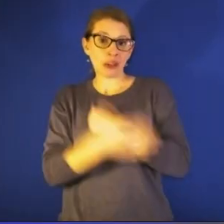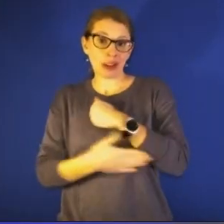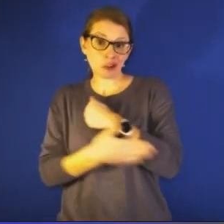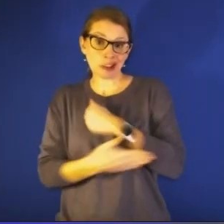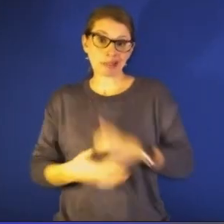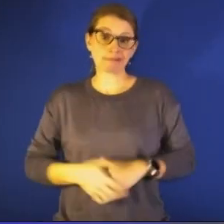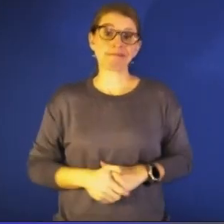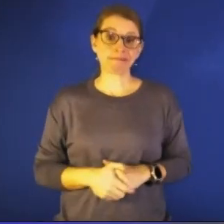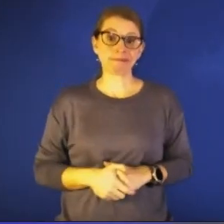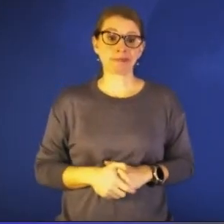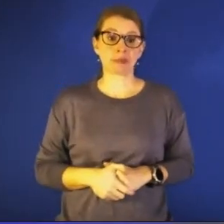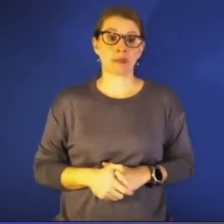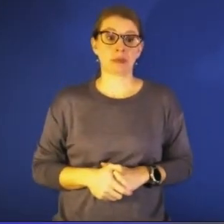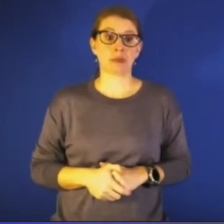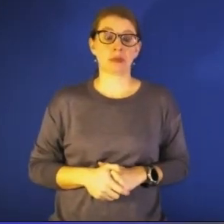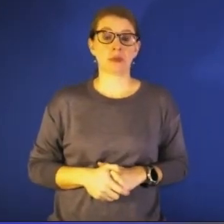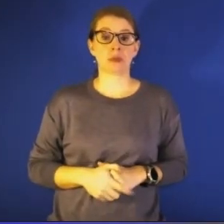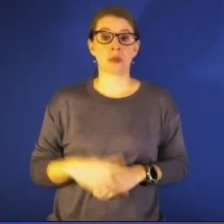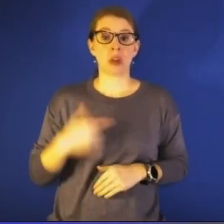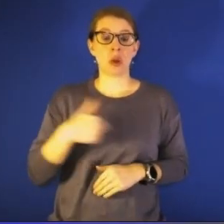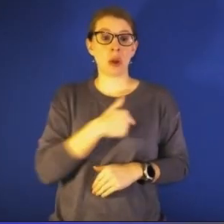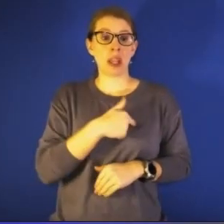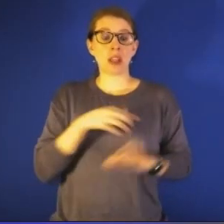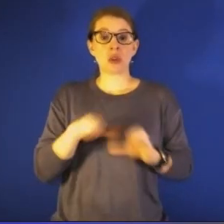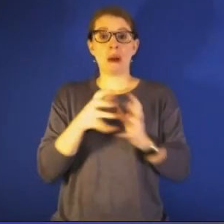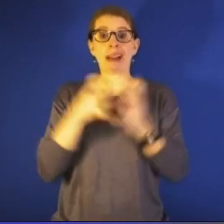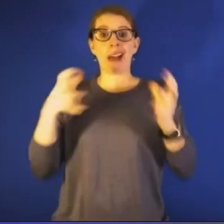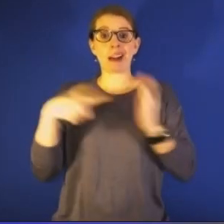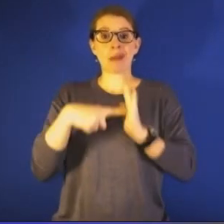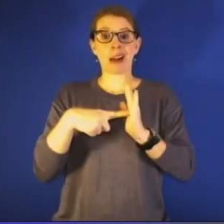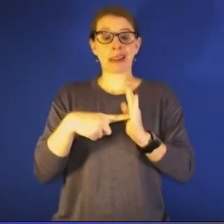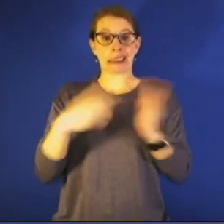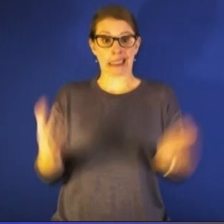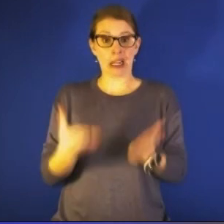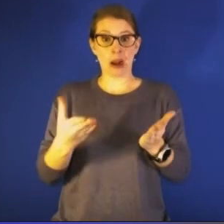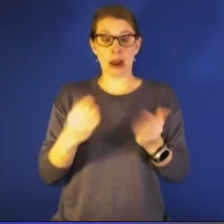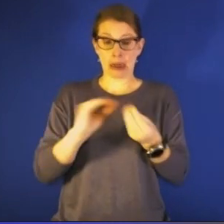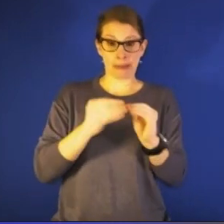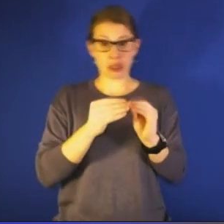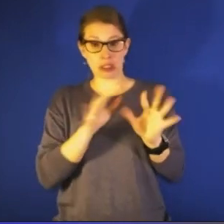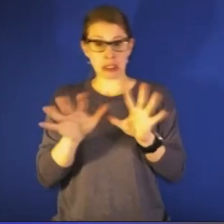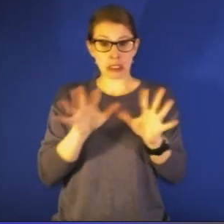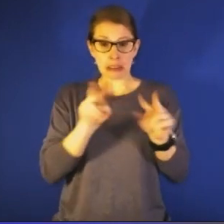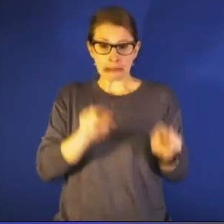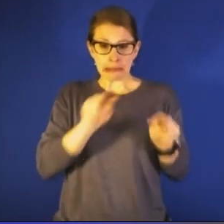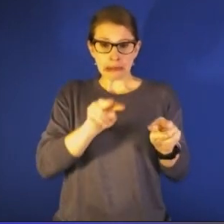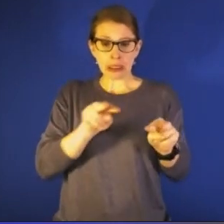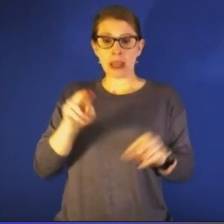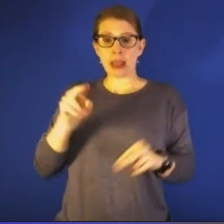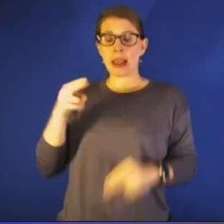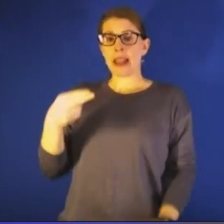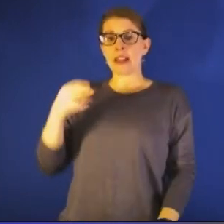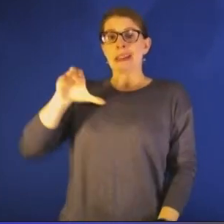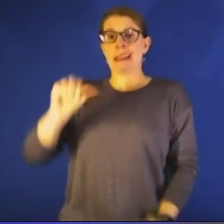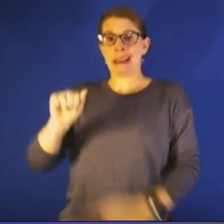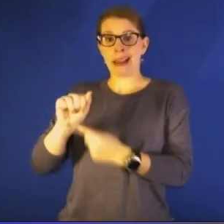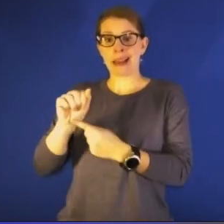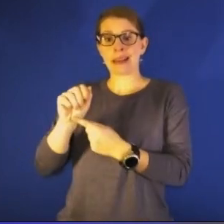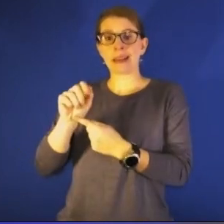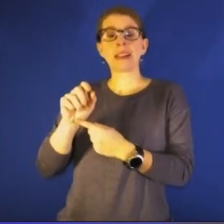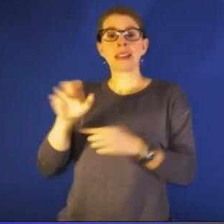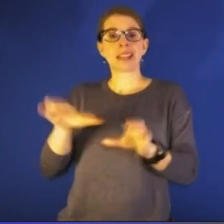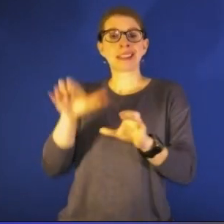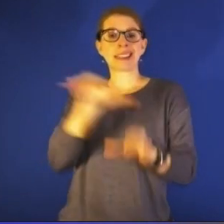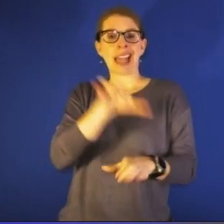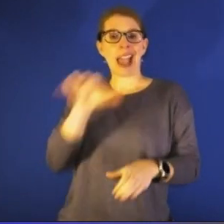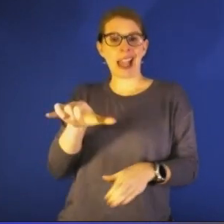and we know we do a lot of modeling here. We try to watch those numbers, see where they go. But Kim, HCA does a lot of modeling too. Dr. Megow, what do you guys see? What do you